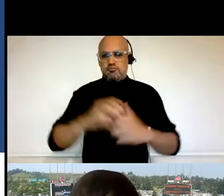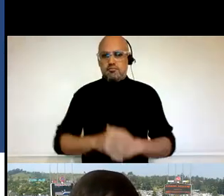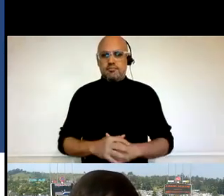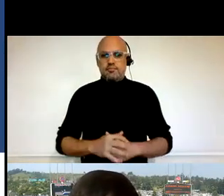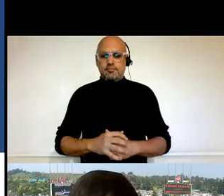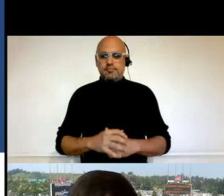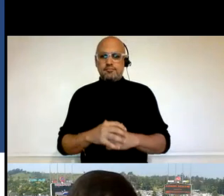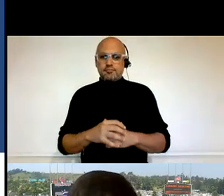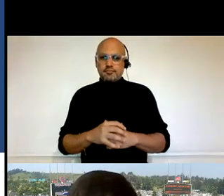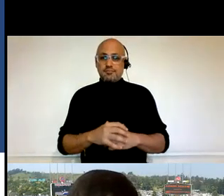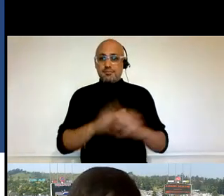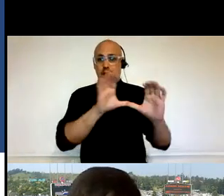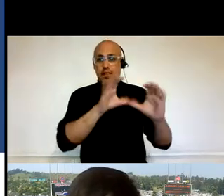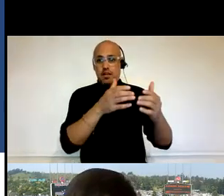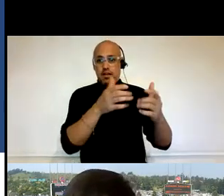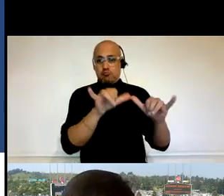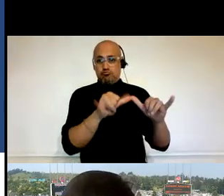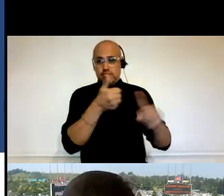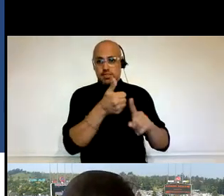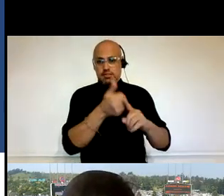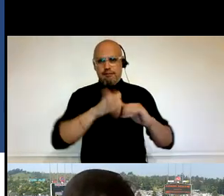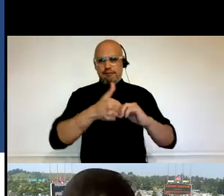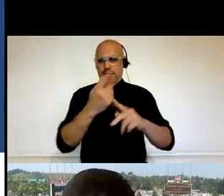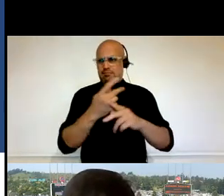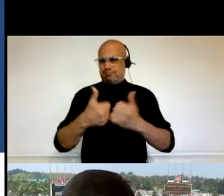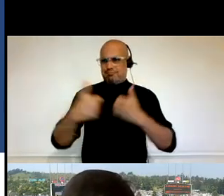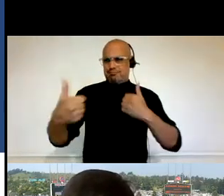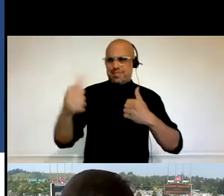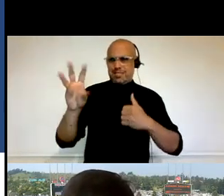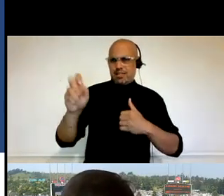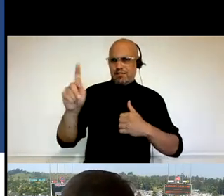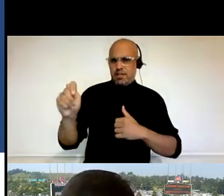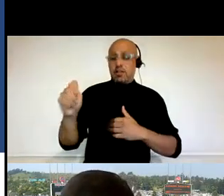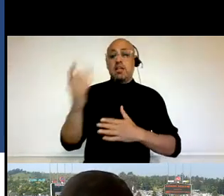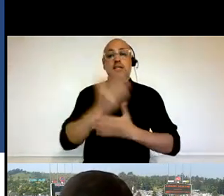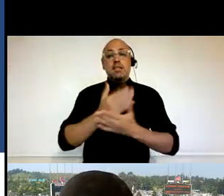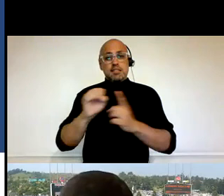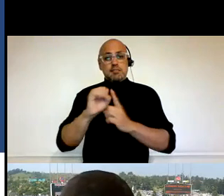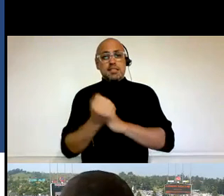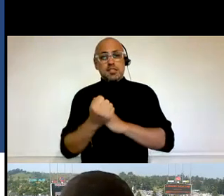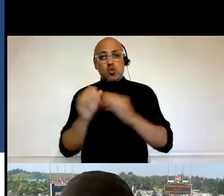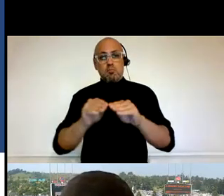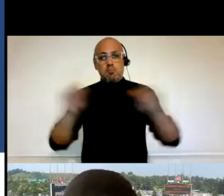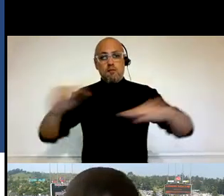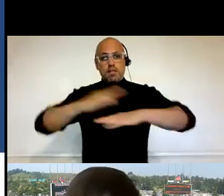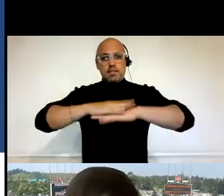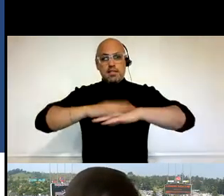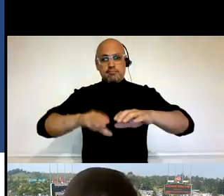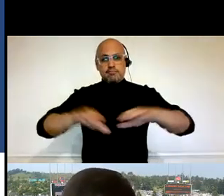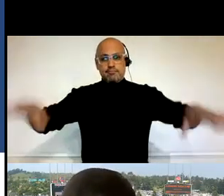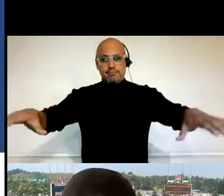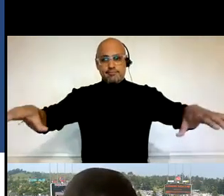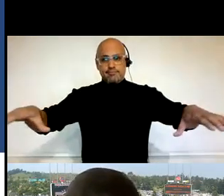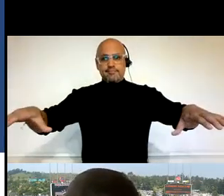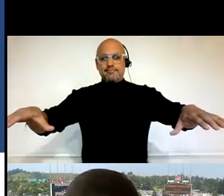On the classroom size, how are we going to keep 6 feet apart? In some instances, we're moving the desk out 6 feet apart